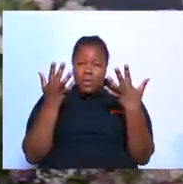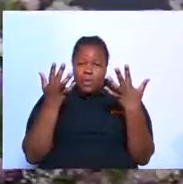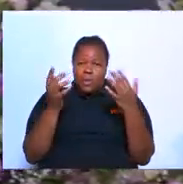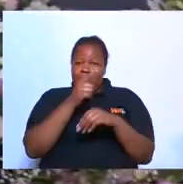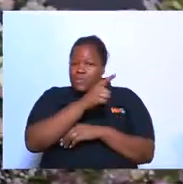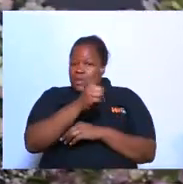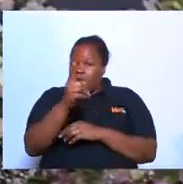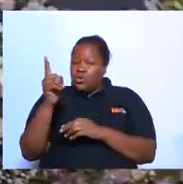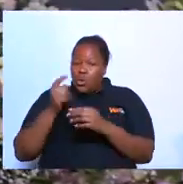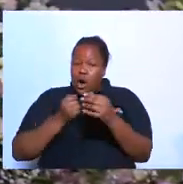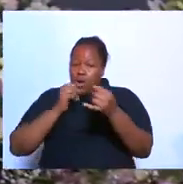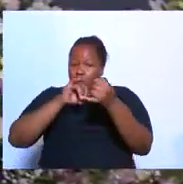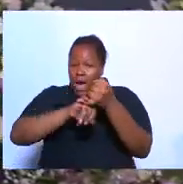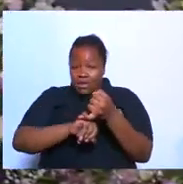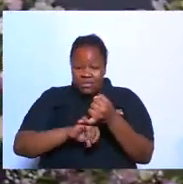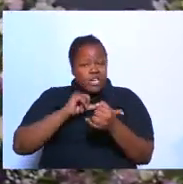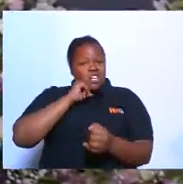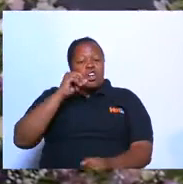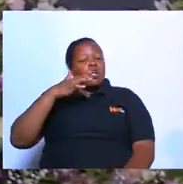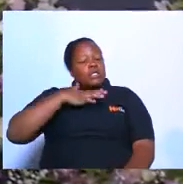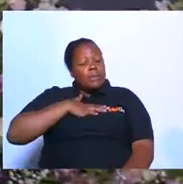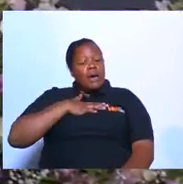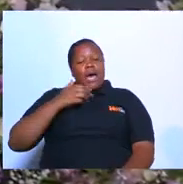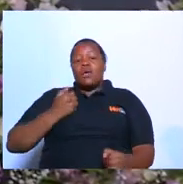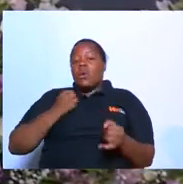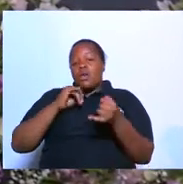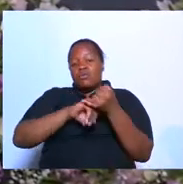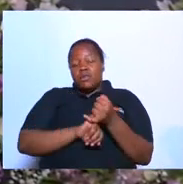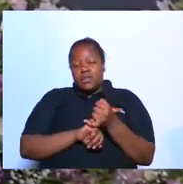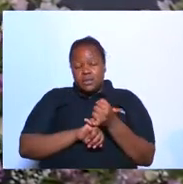your wife is not my wife